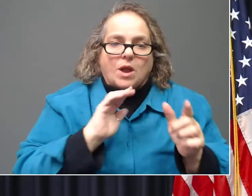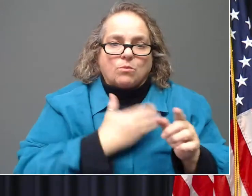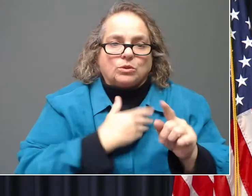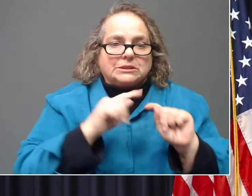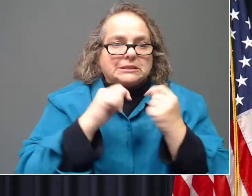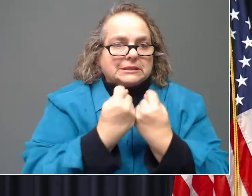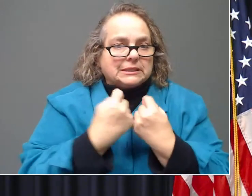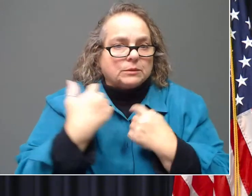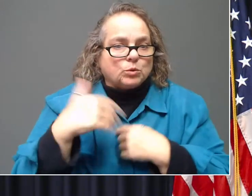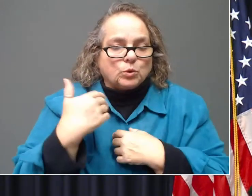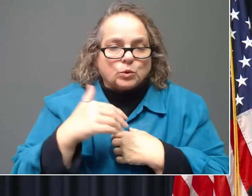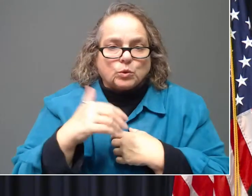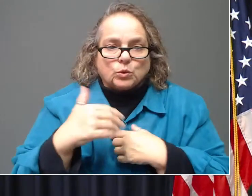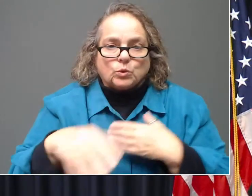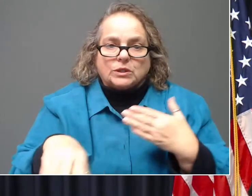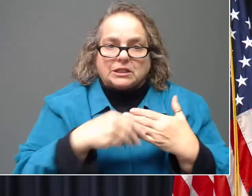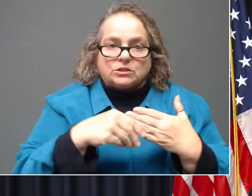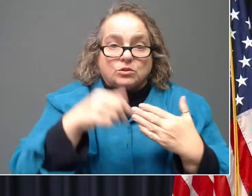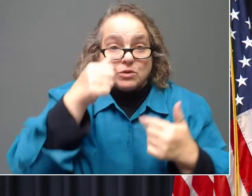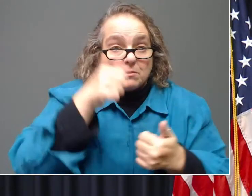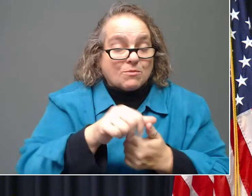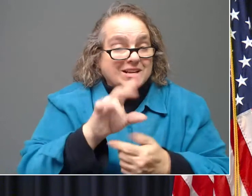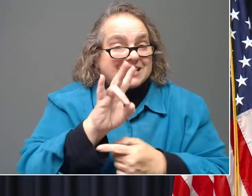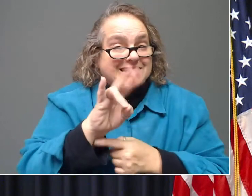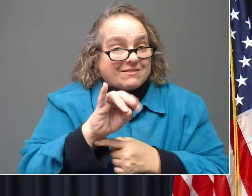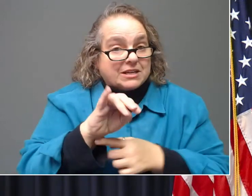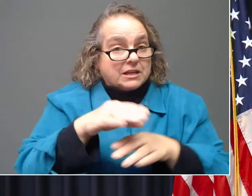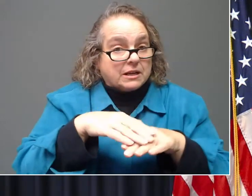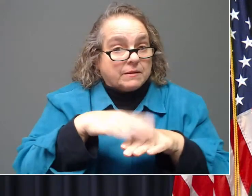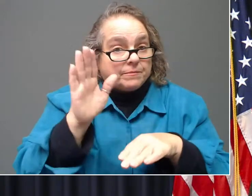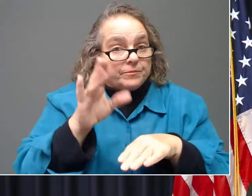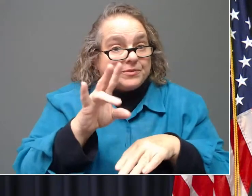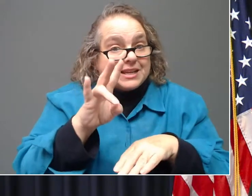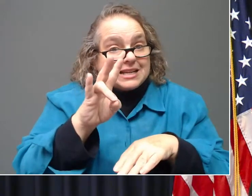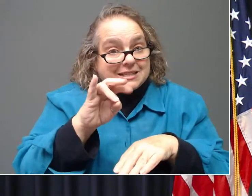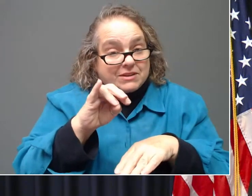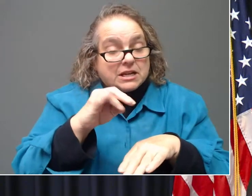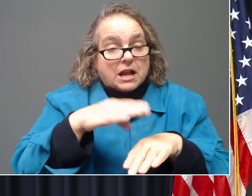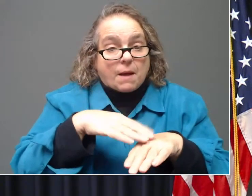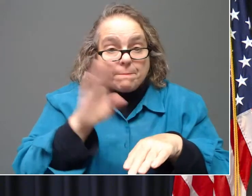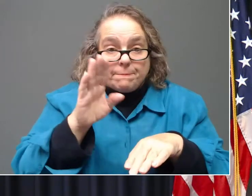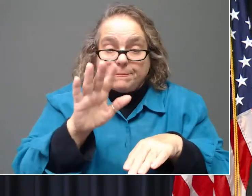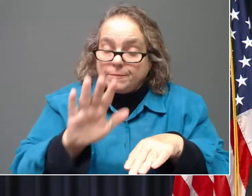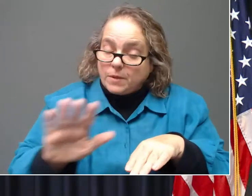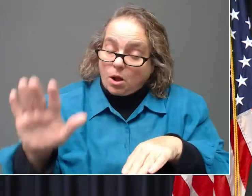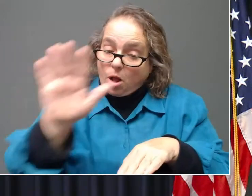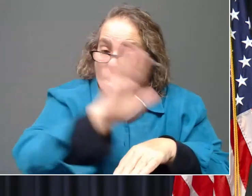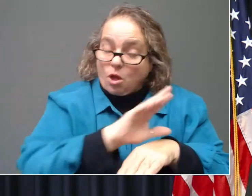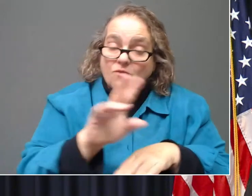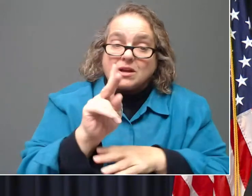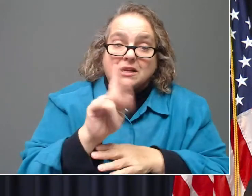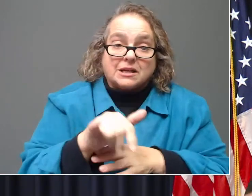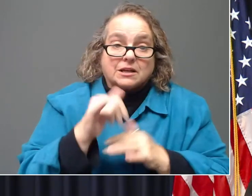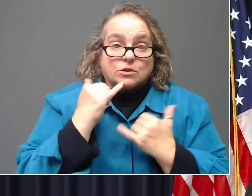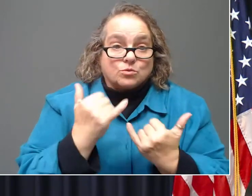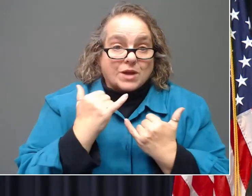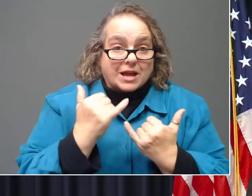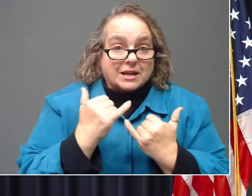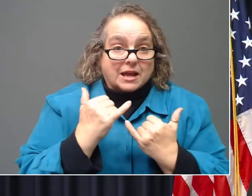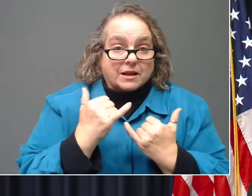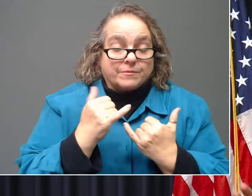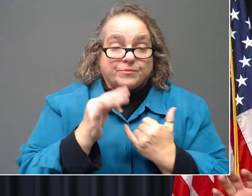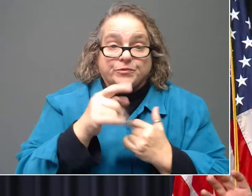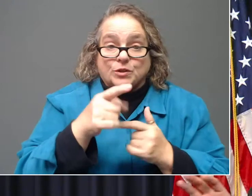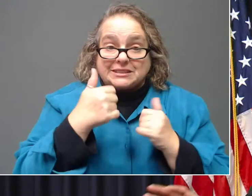Remember, 70 and up, 70 and up, all across Kentucky right now. If you're still in